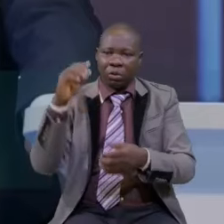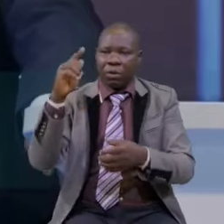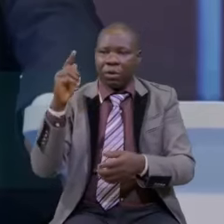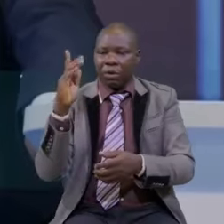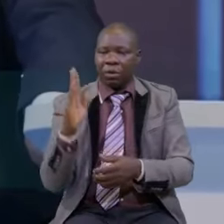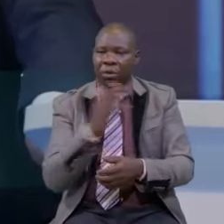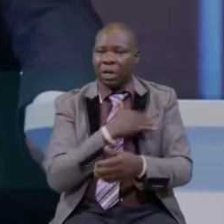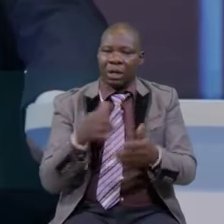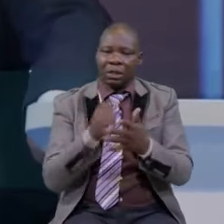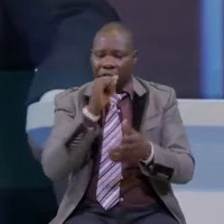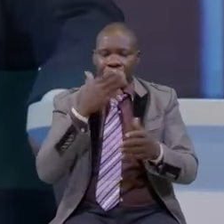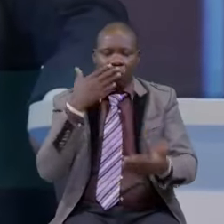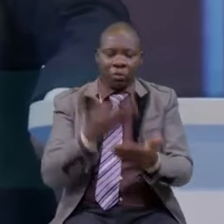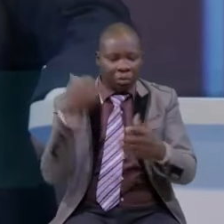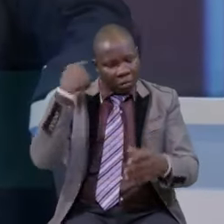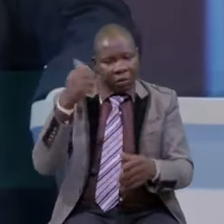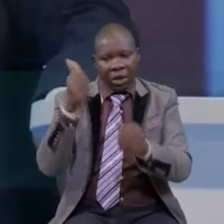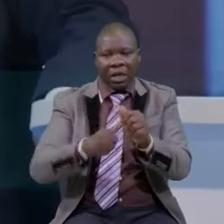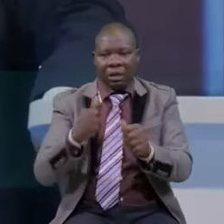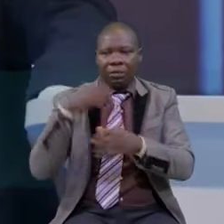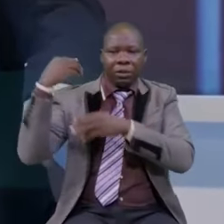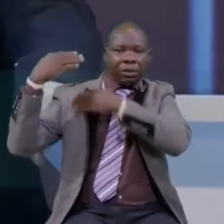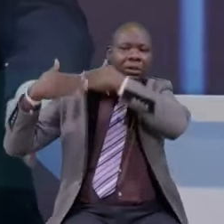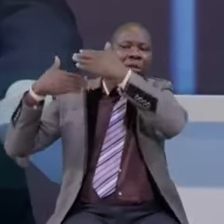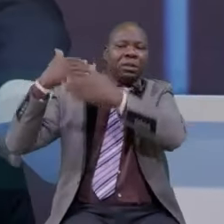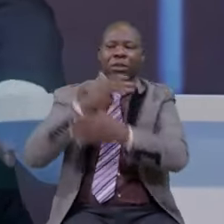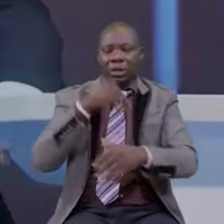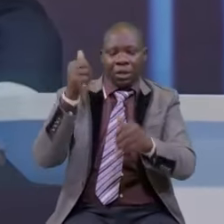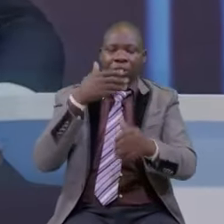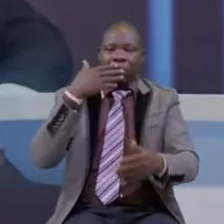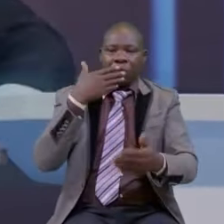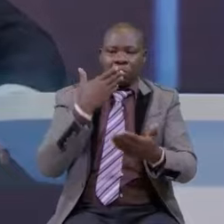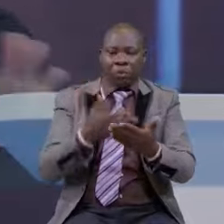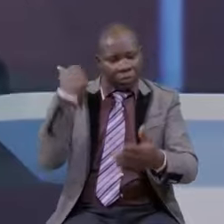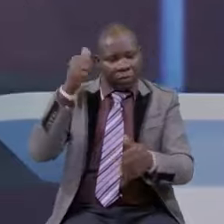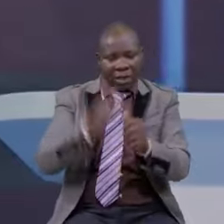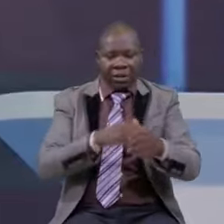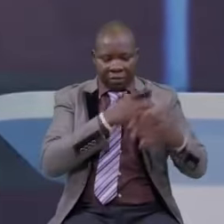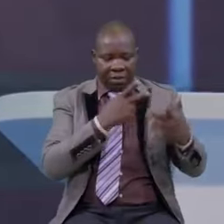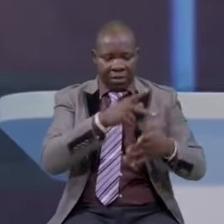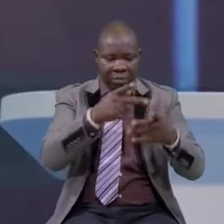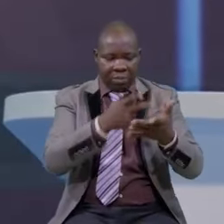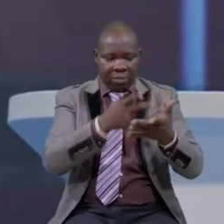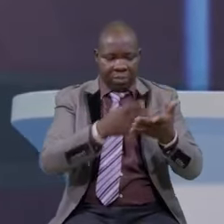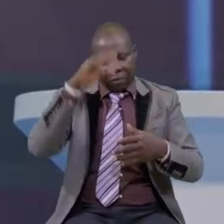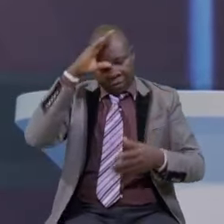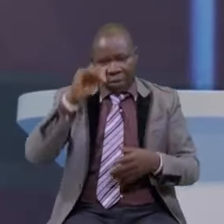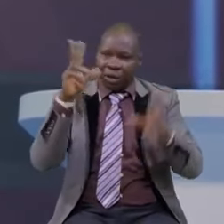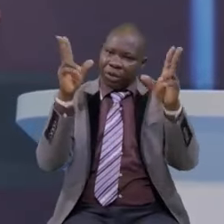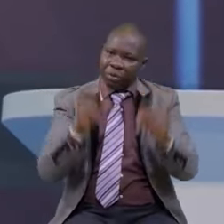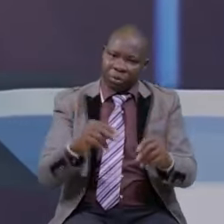and it's good for every part of humanity. No, those ones are not inspired. Yes, we'll read